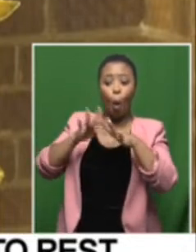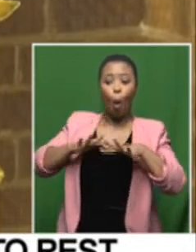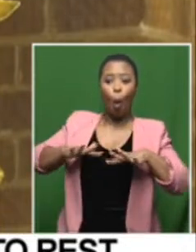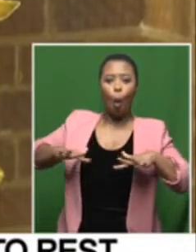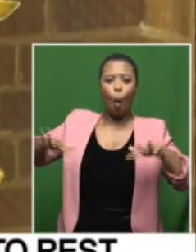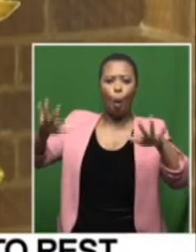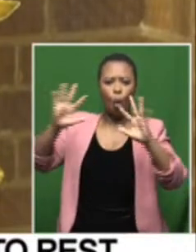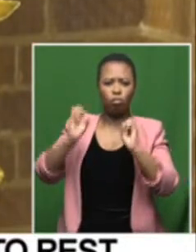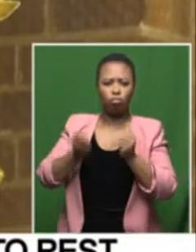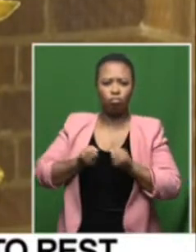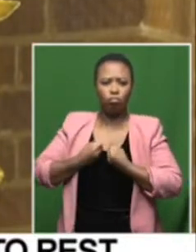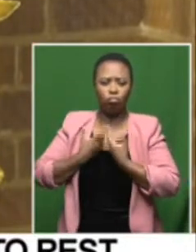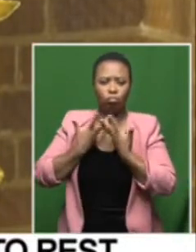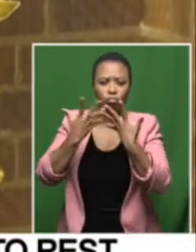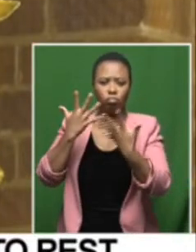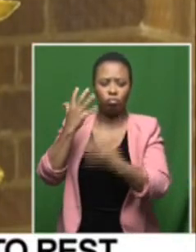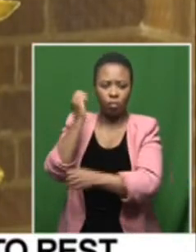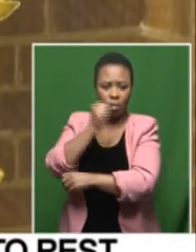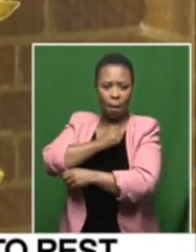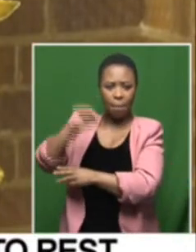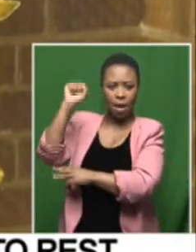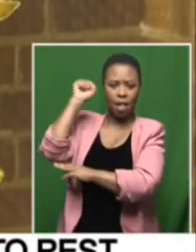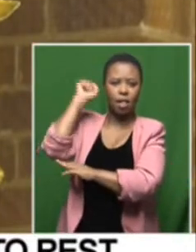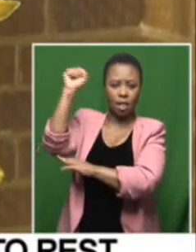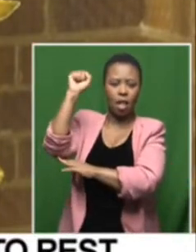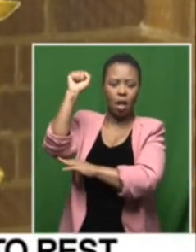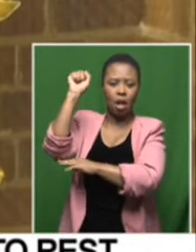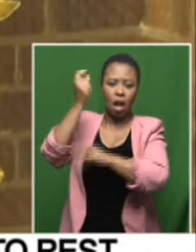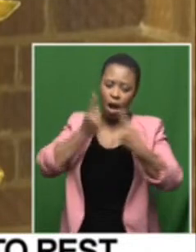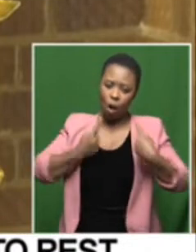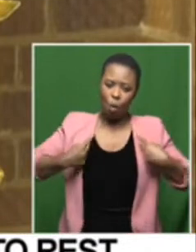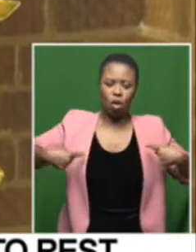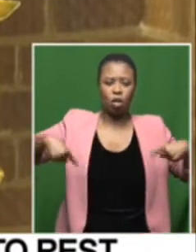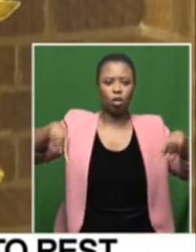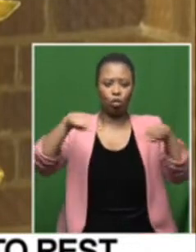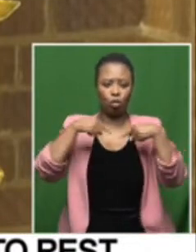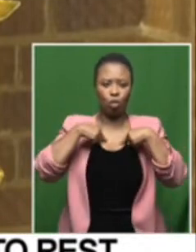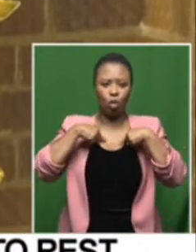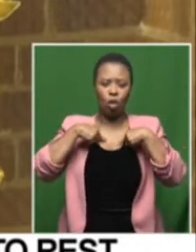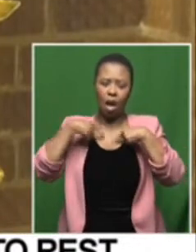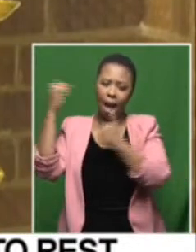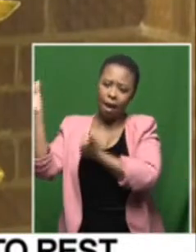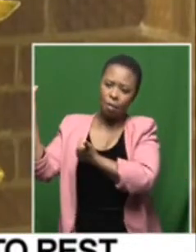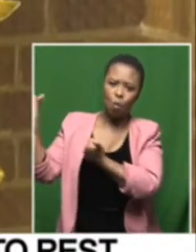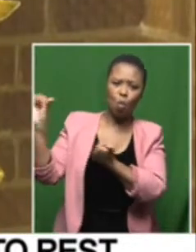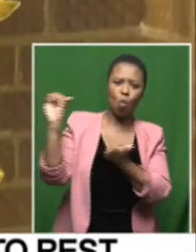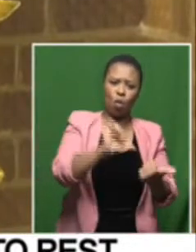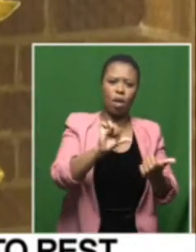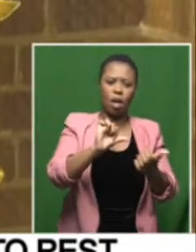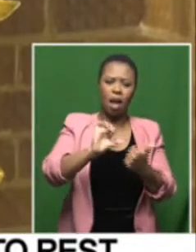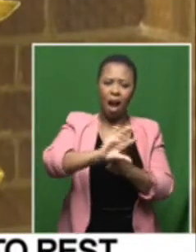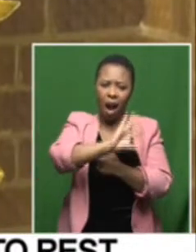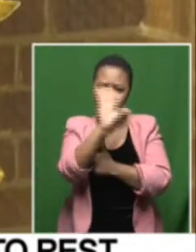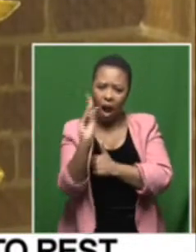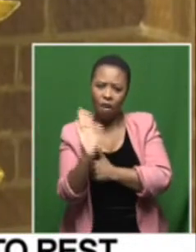raised. Amandla, awethu, mayibuye